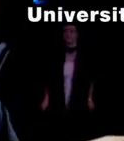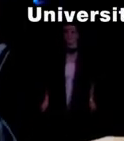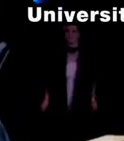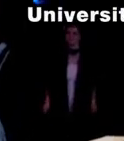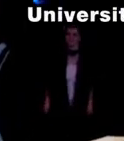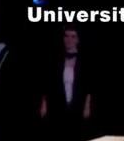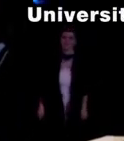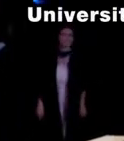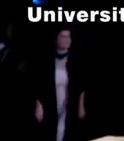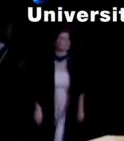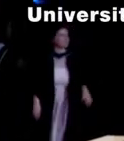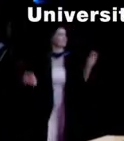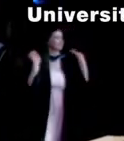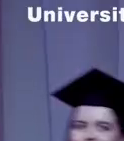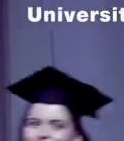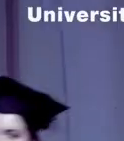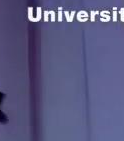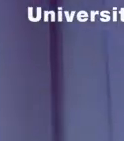Hannah Mullins.